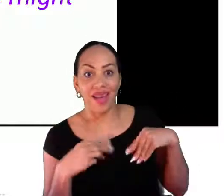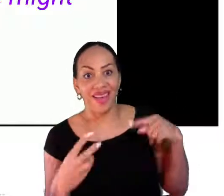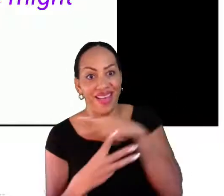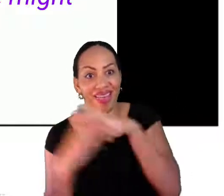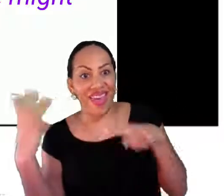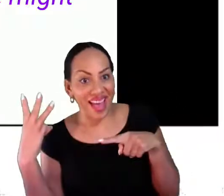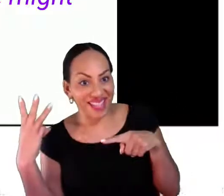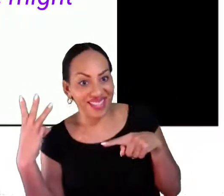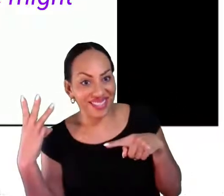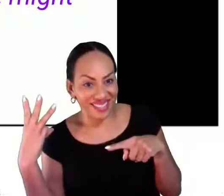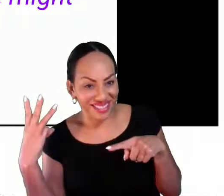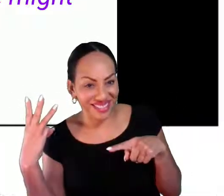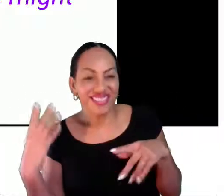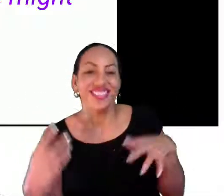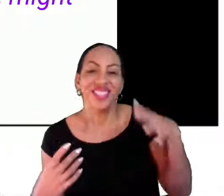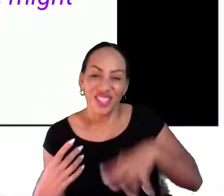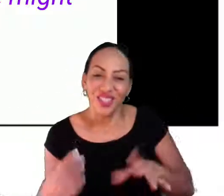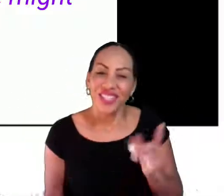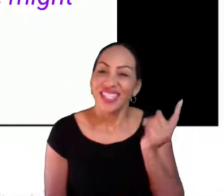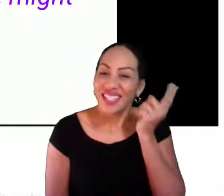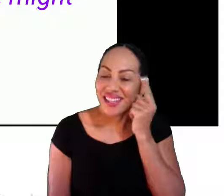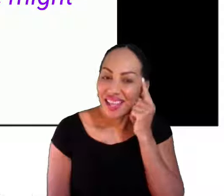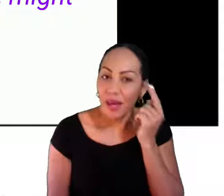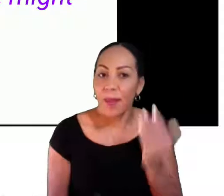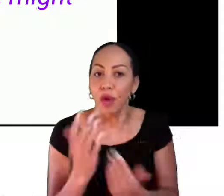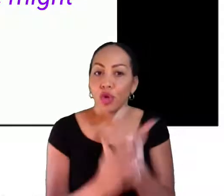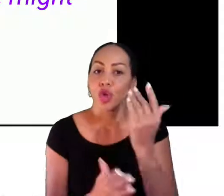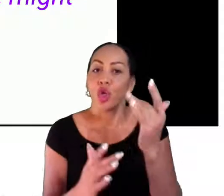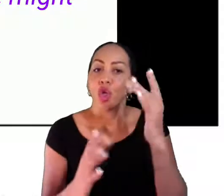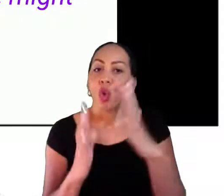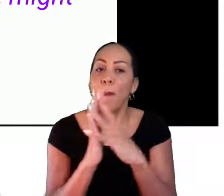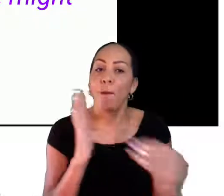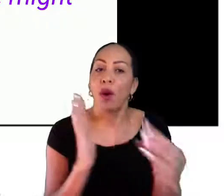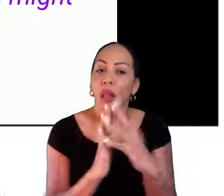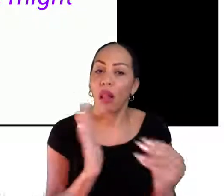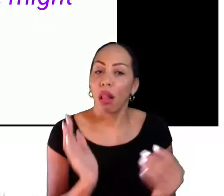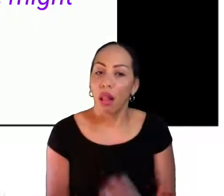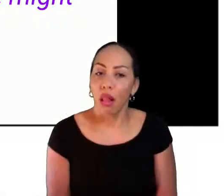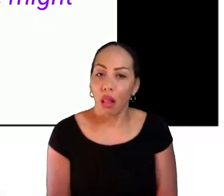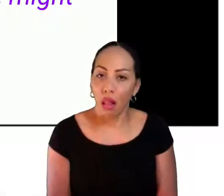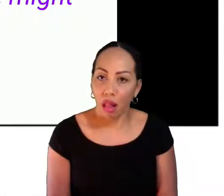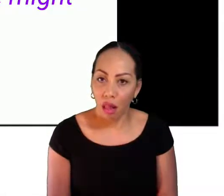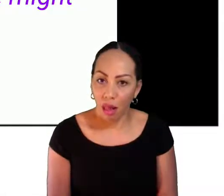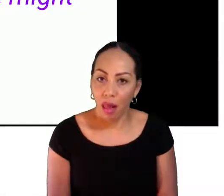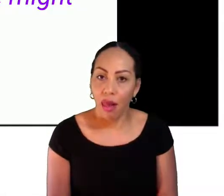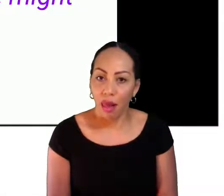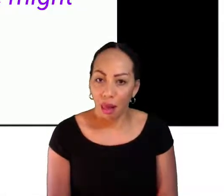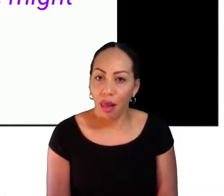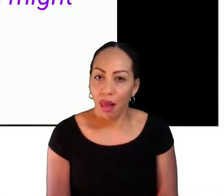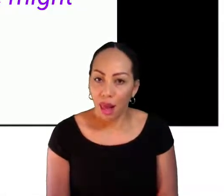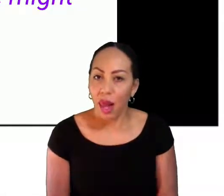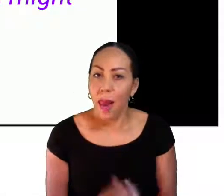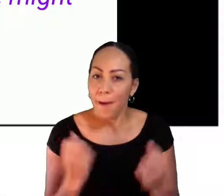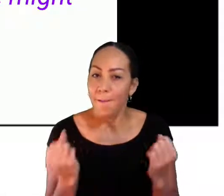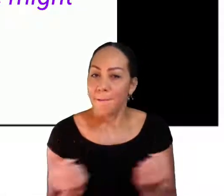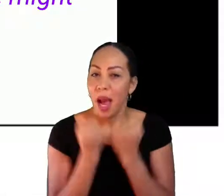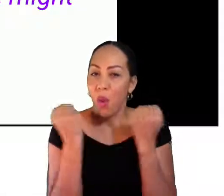think about this stuff. Yeah, power's a really lovely, tricksy, interesting space.